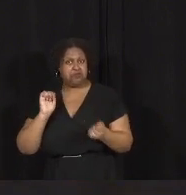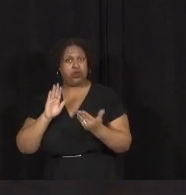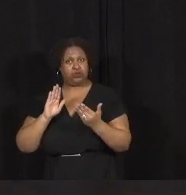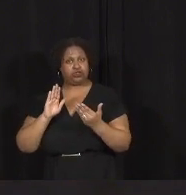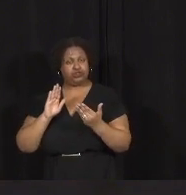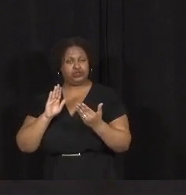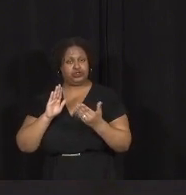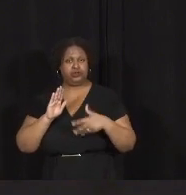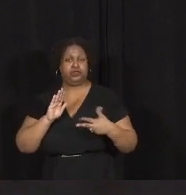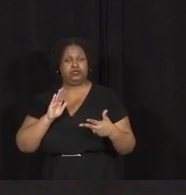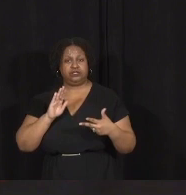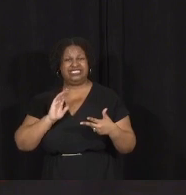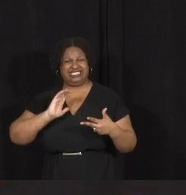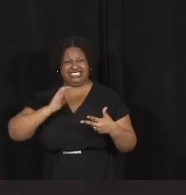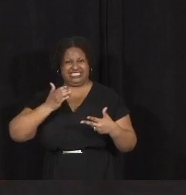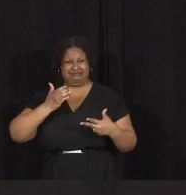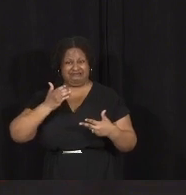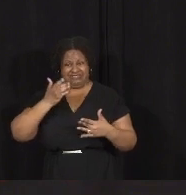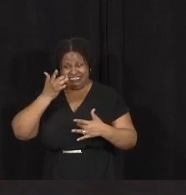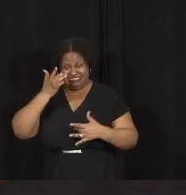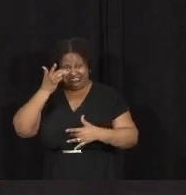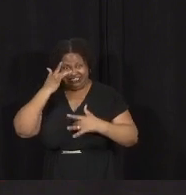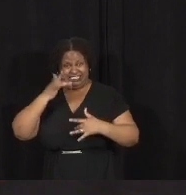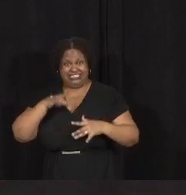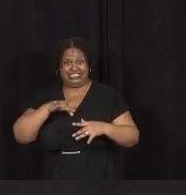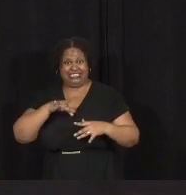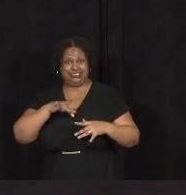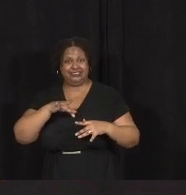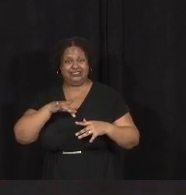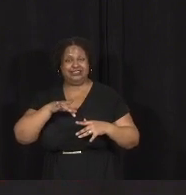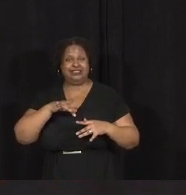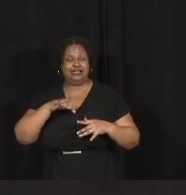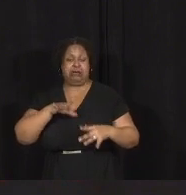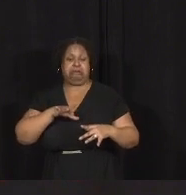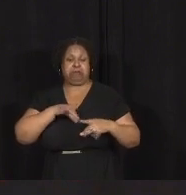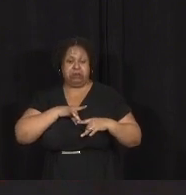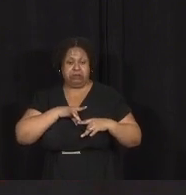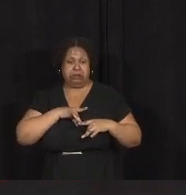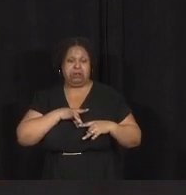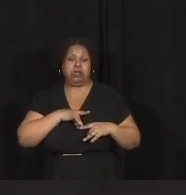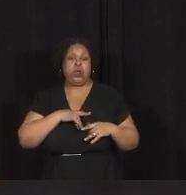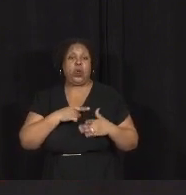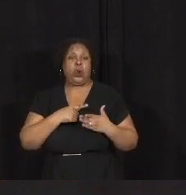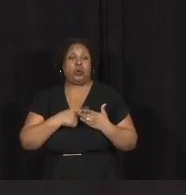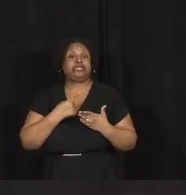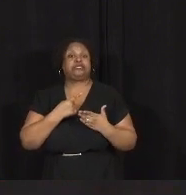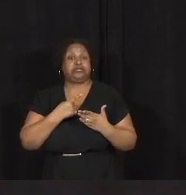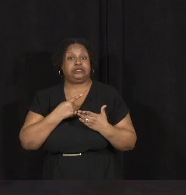we will only get once. And so if you do background serological